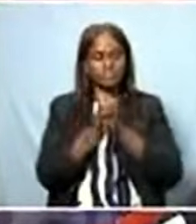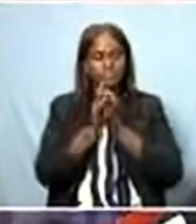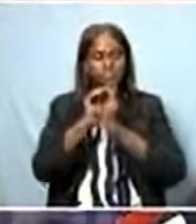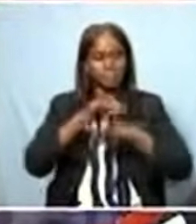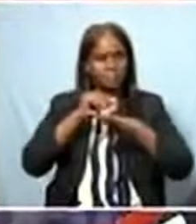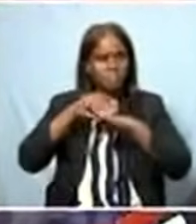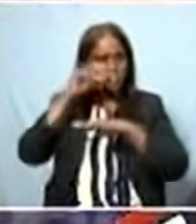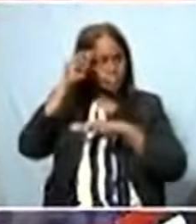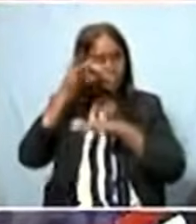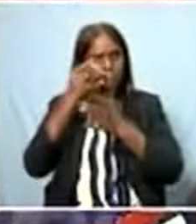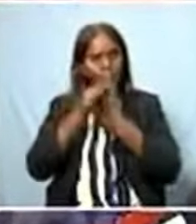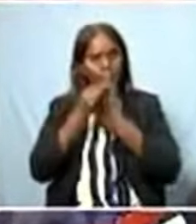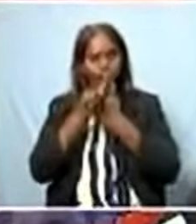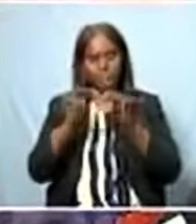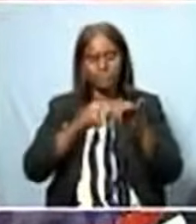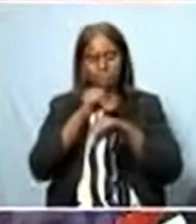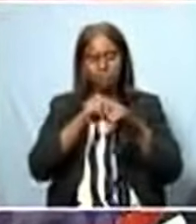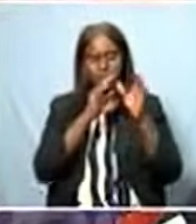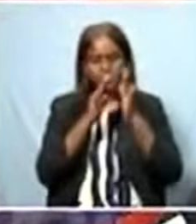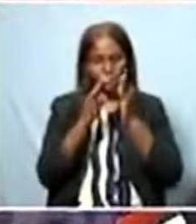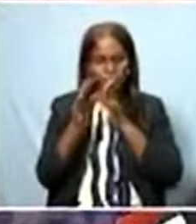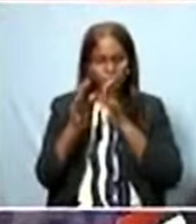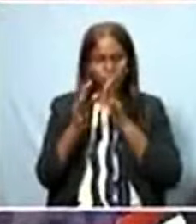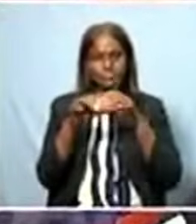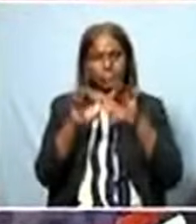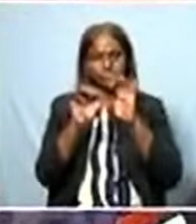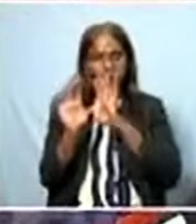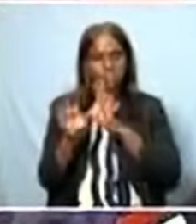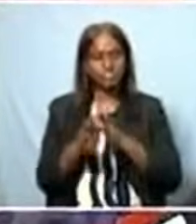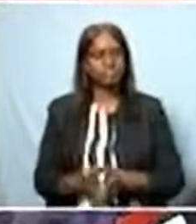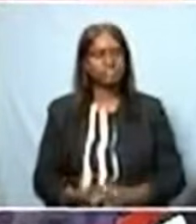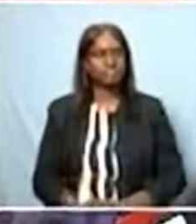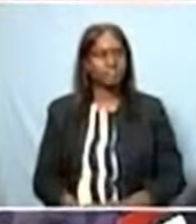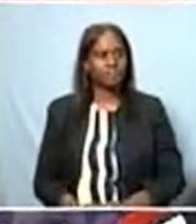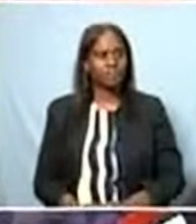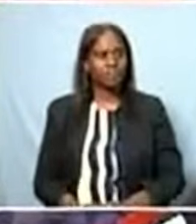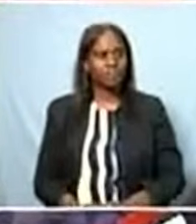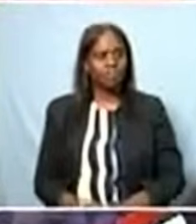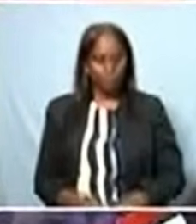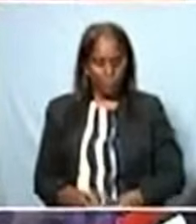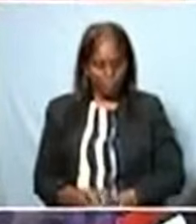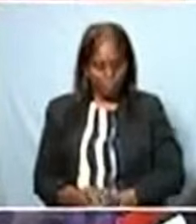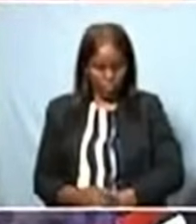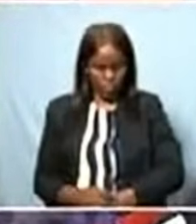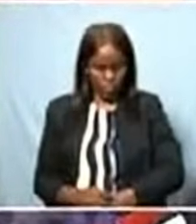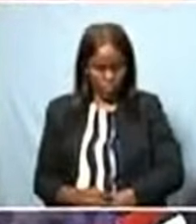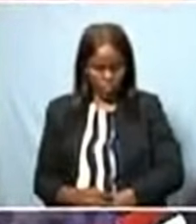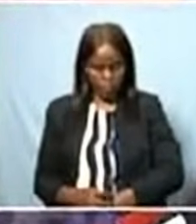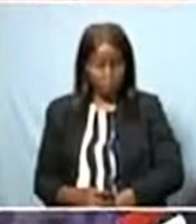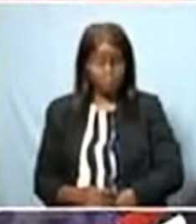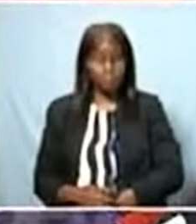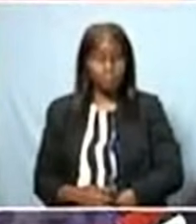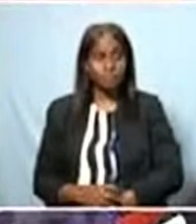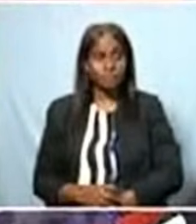the Minister of Finance and National Planning to proceed. The Honorable Minister.